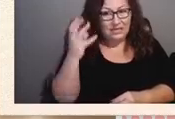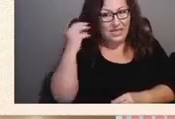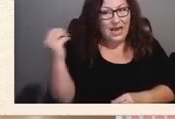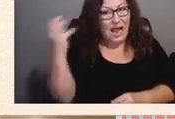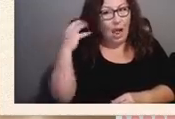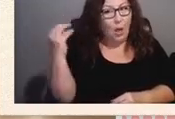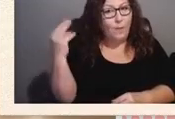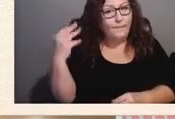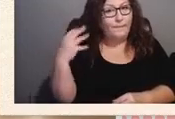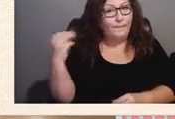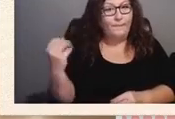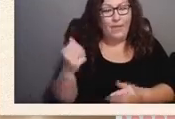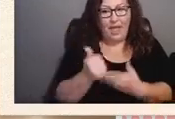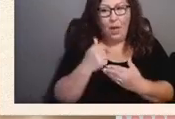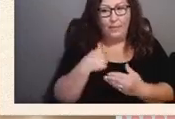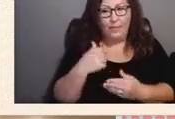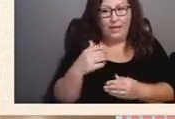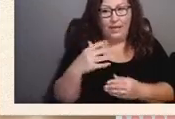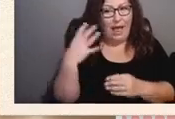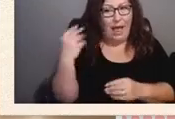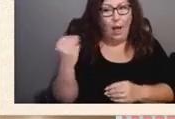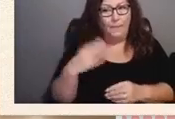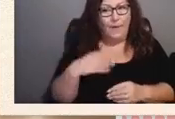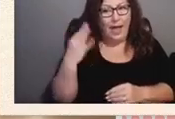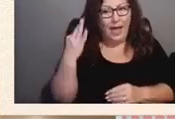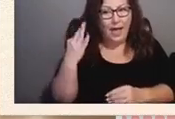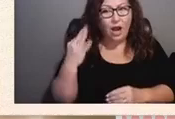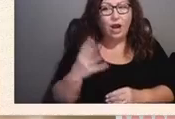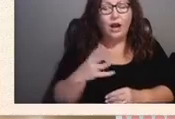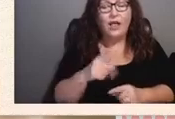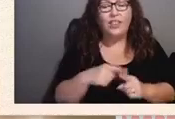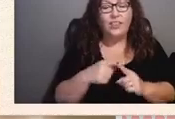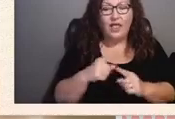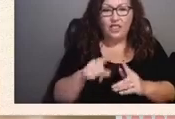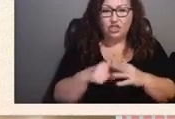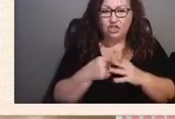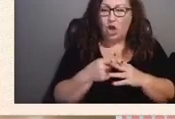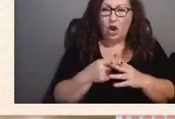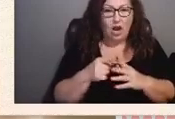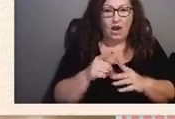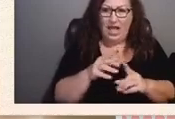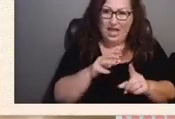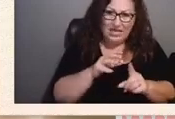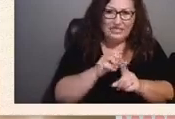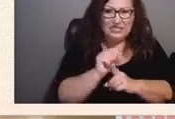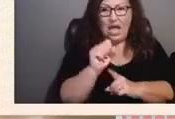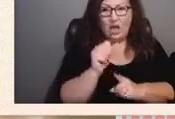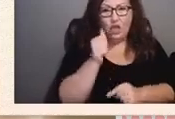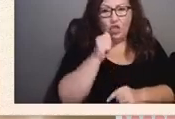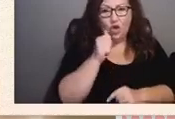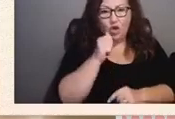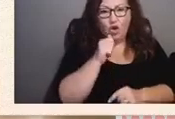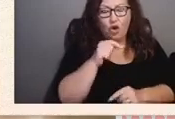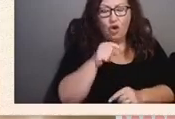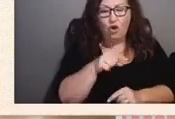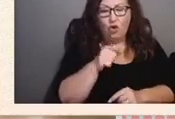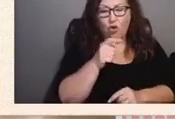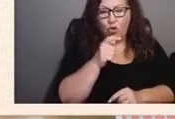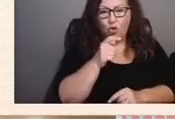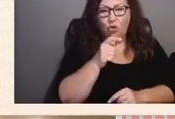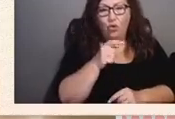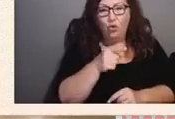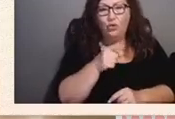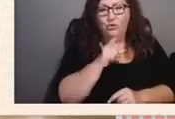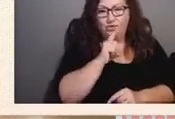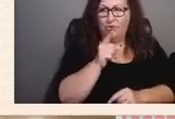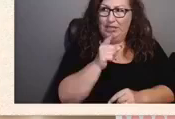help me brush it out. And then they started attacking the girl that was really self-conscious.